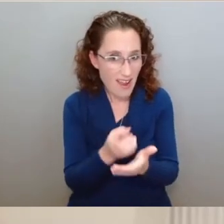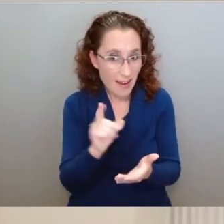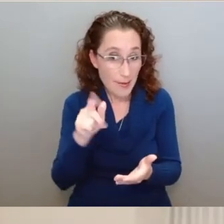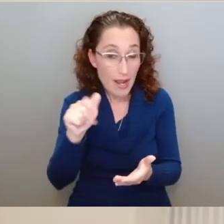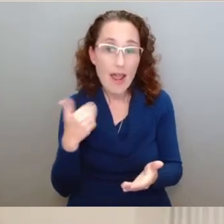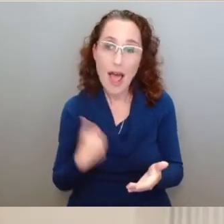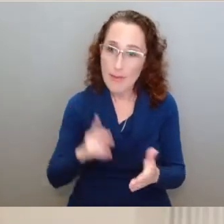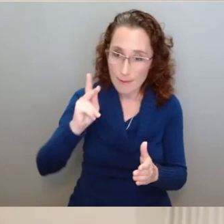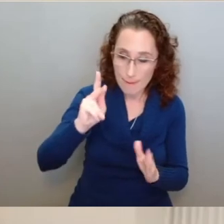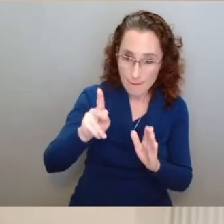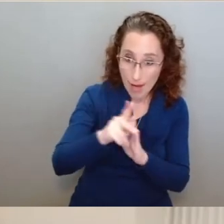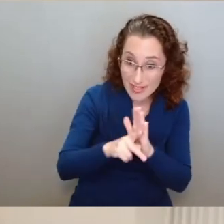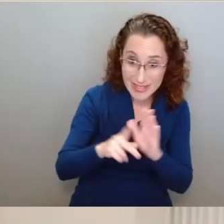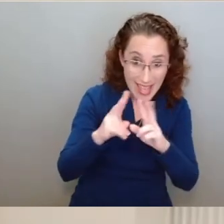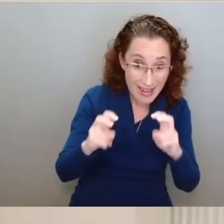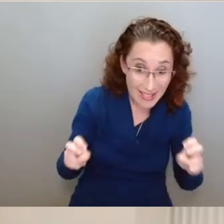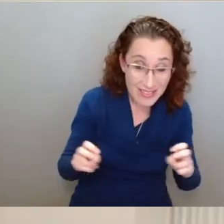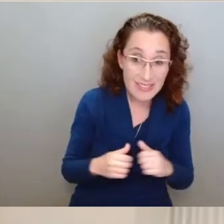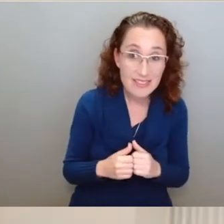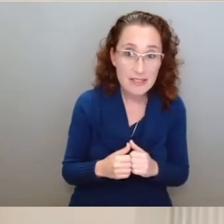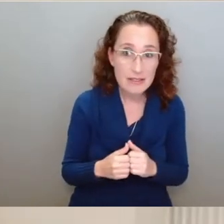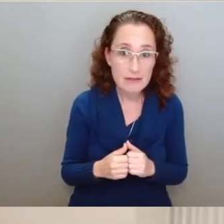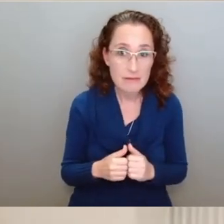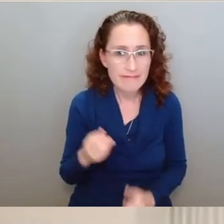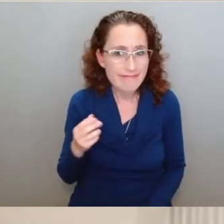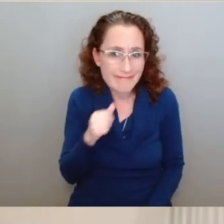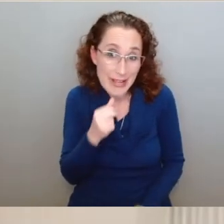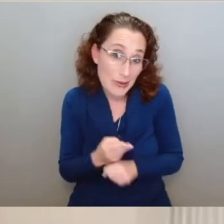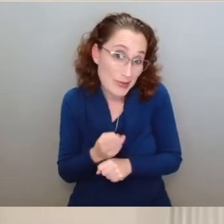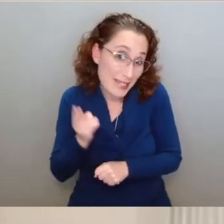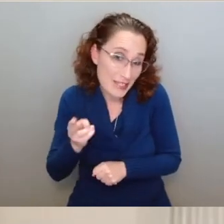analyst and advocate, history, not so much, but, and I'm